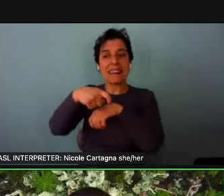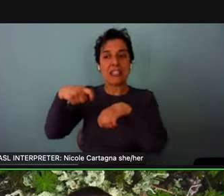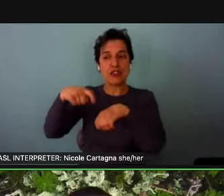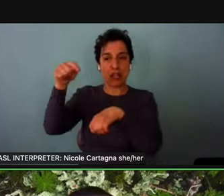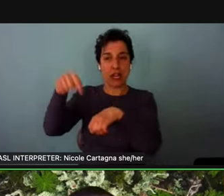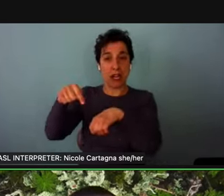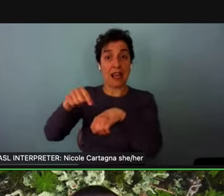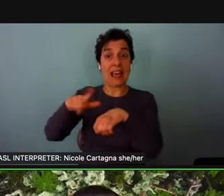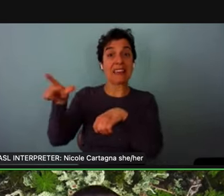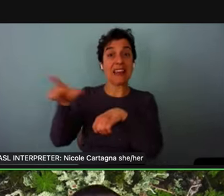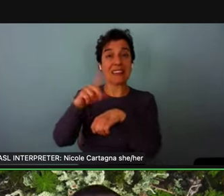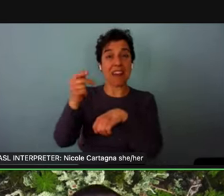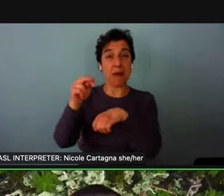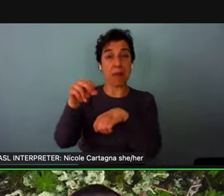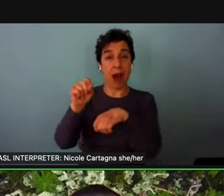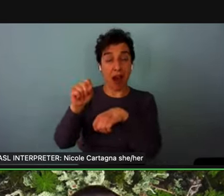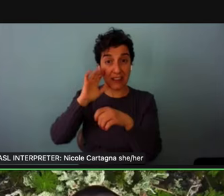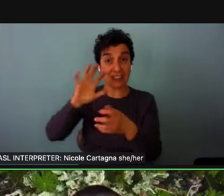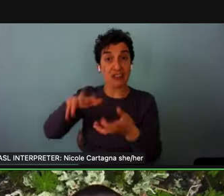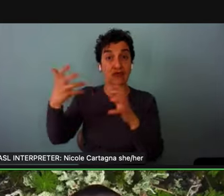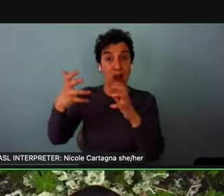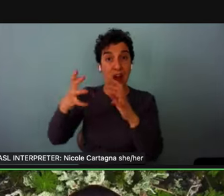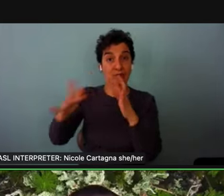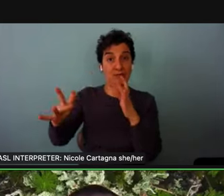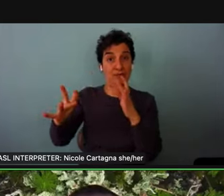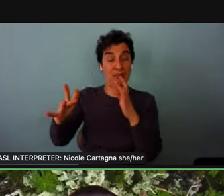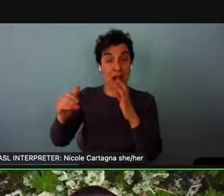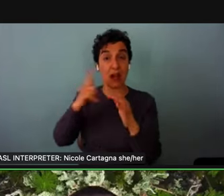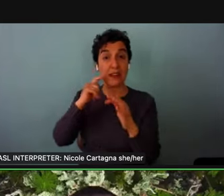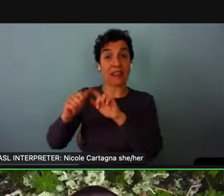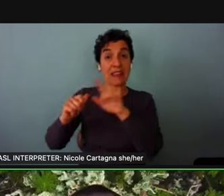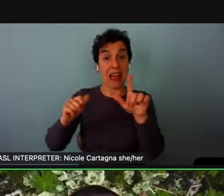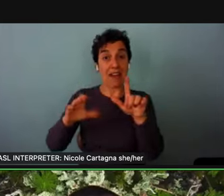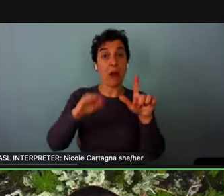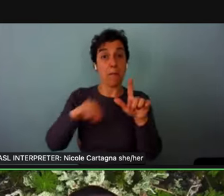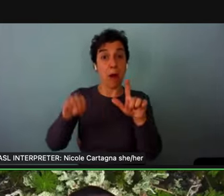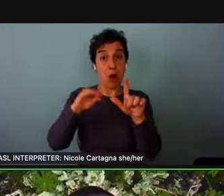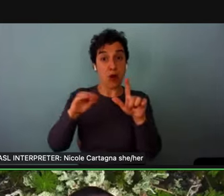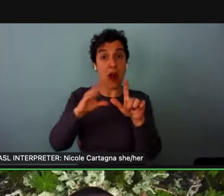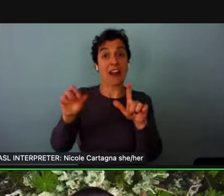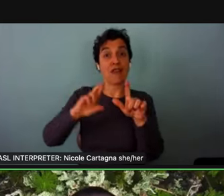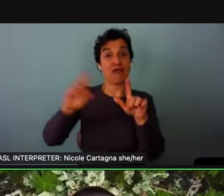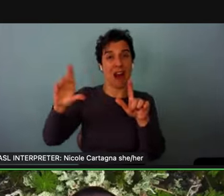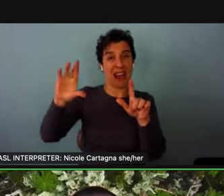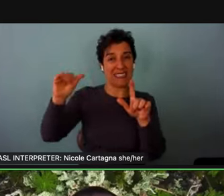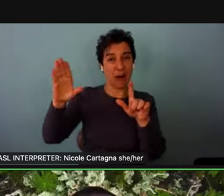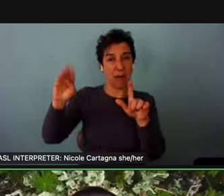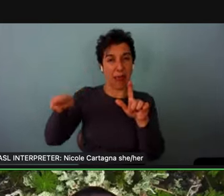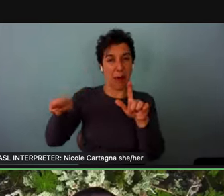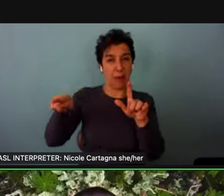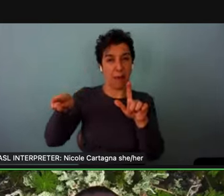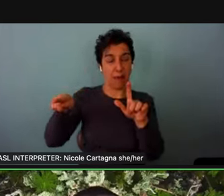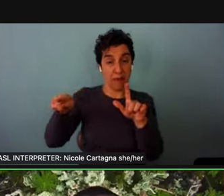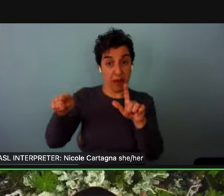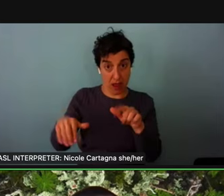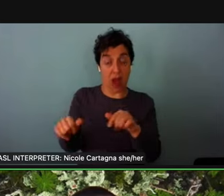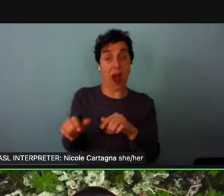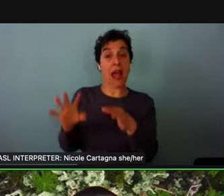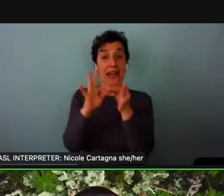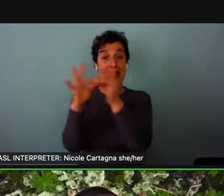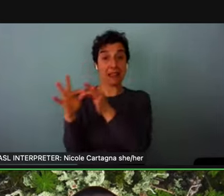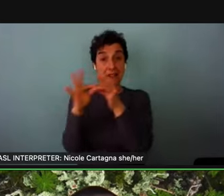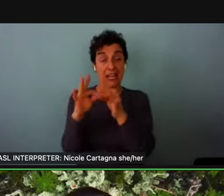pons disrupt function connectivity between left motor cortex and right cerebellum, while connectivity between right motor